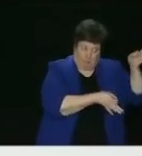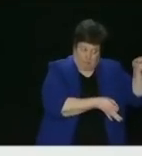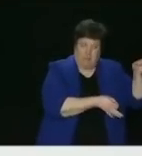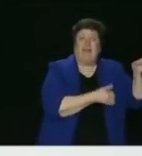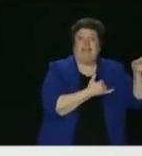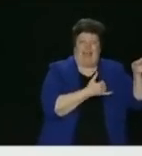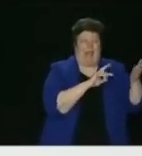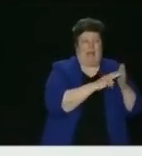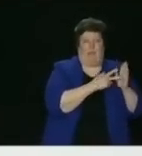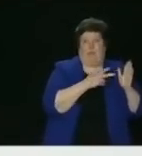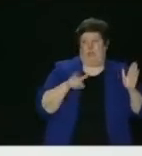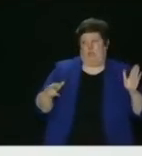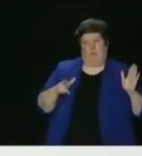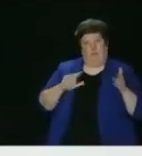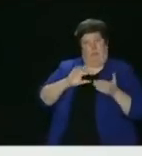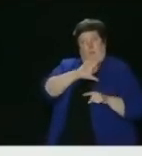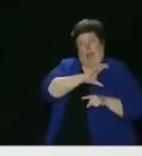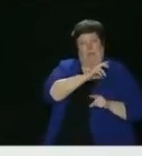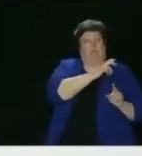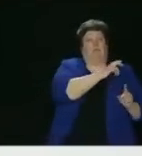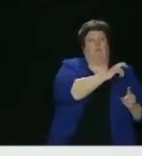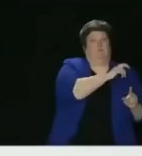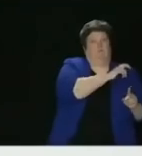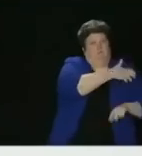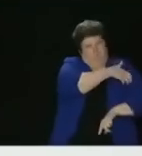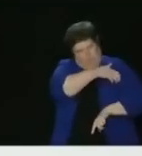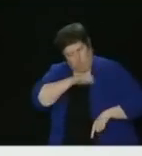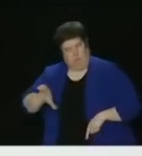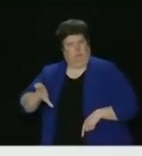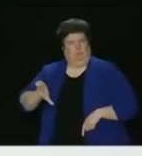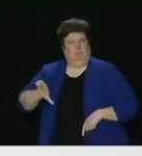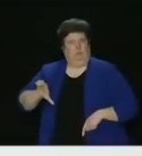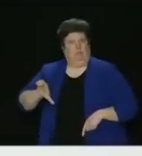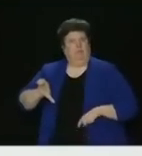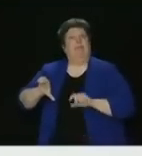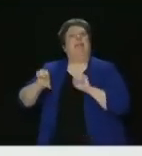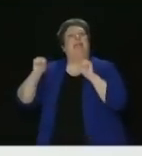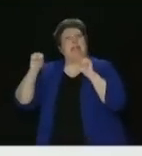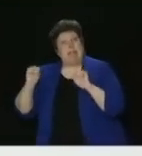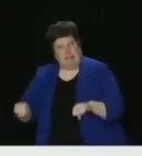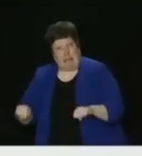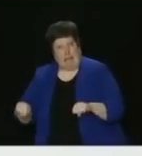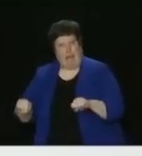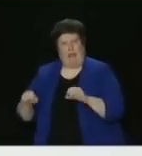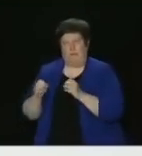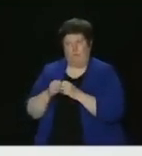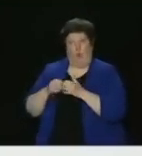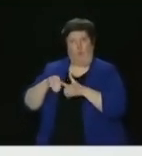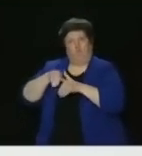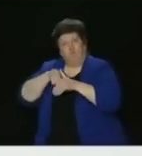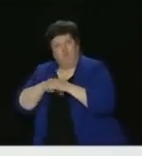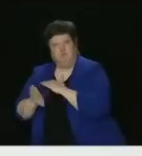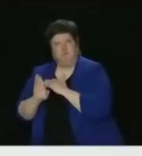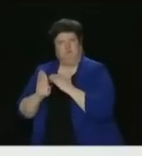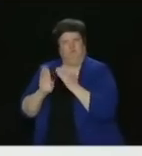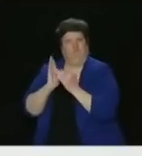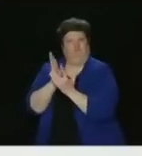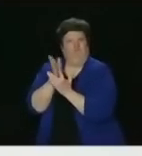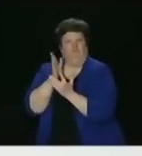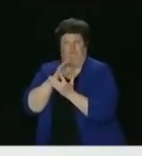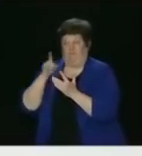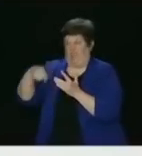able to move in even stronger and clearer ways against these